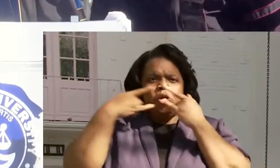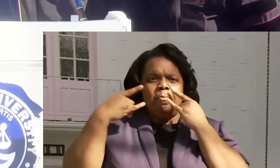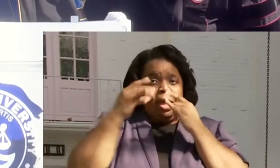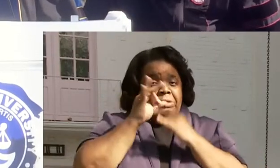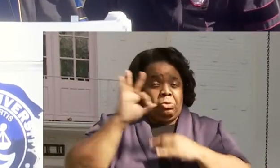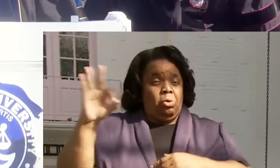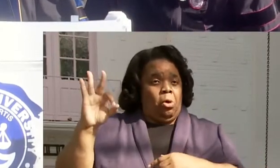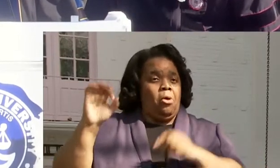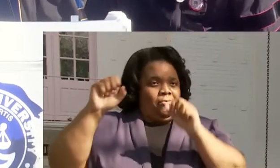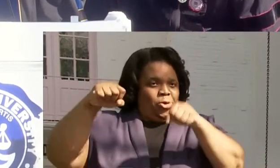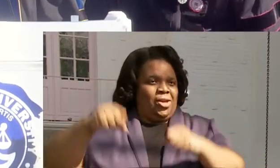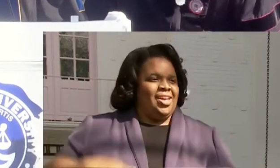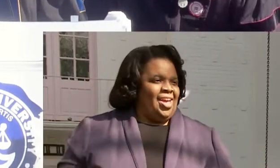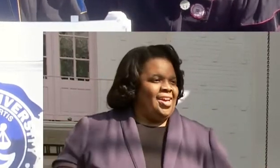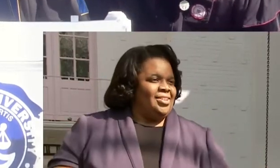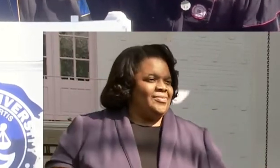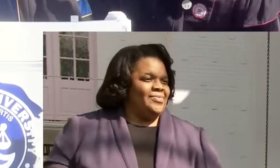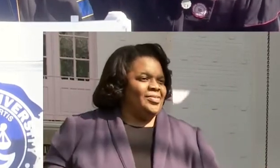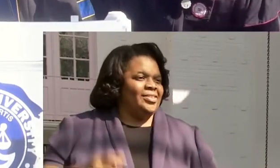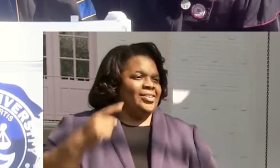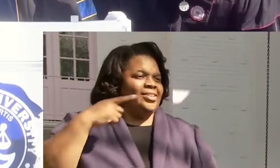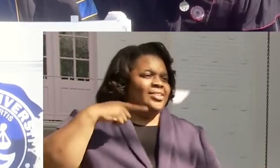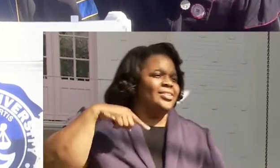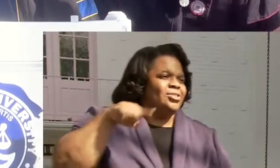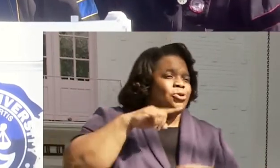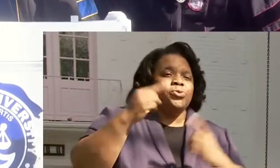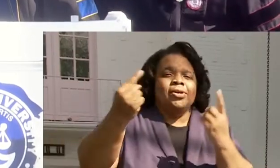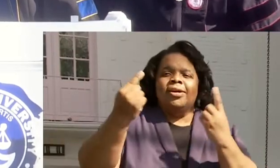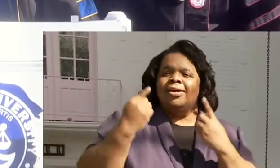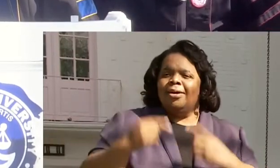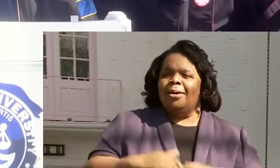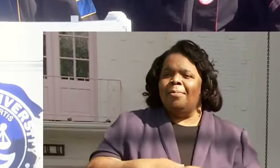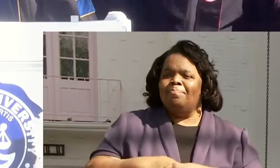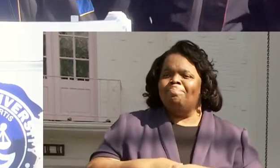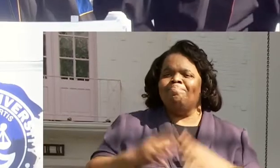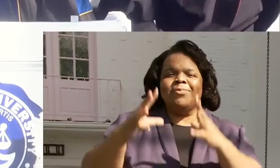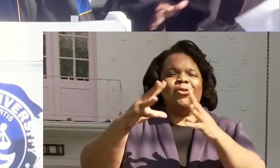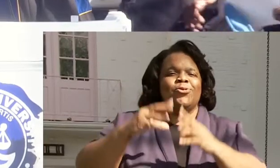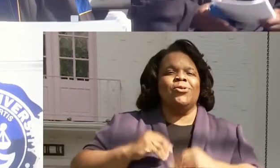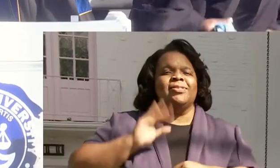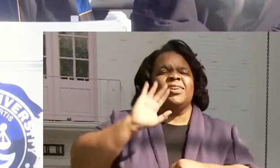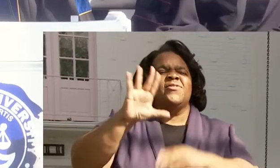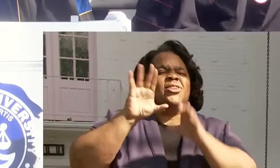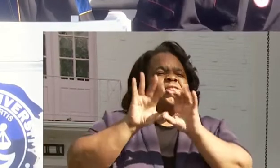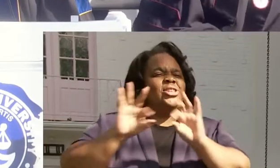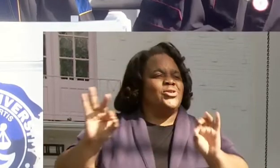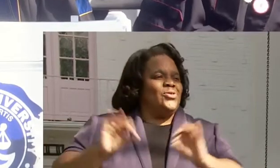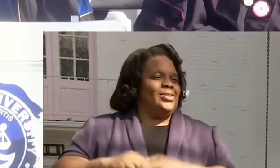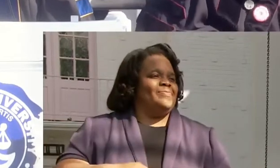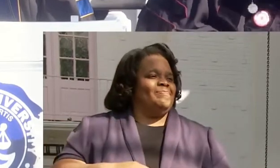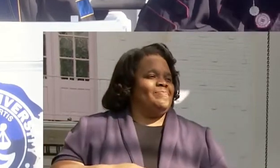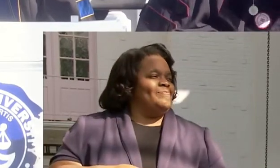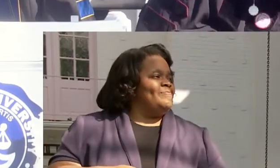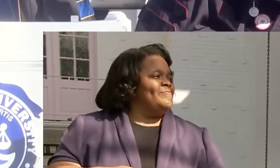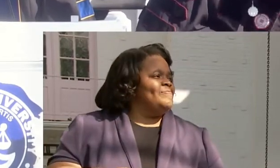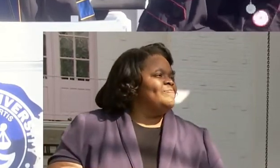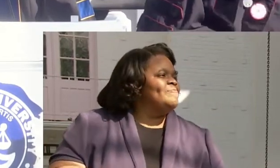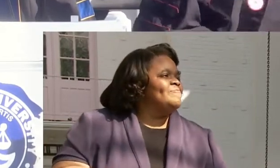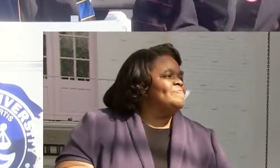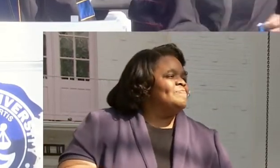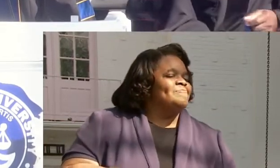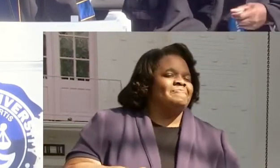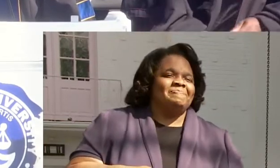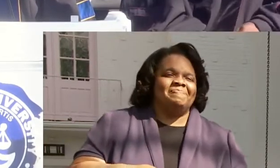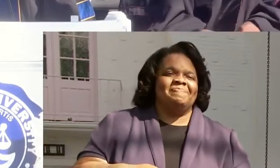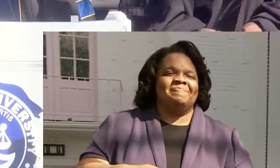time so that you can come forward and receive your degrees with your gleaming white